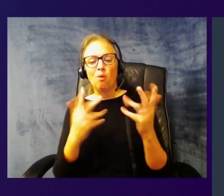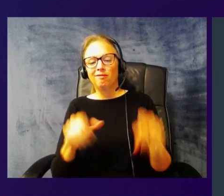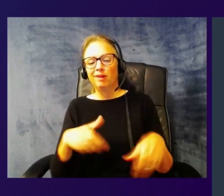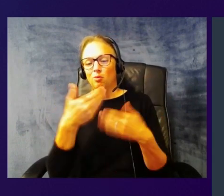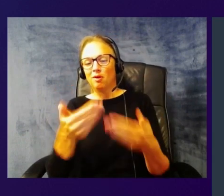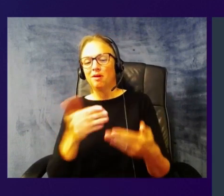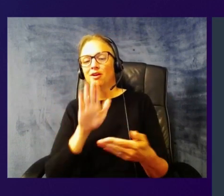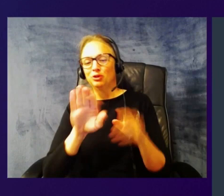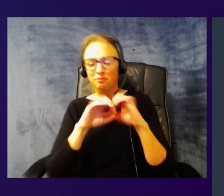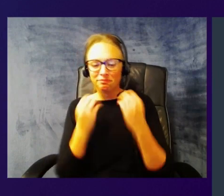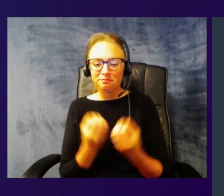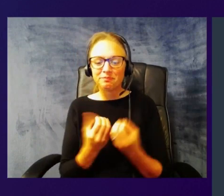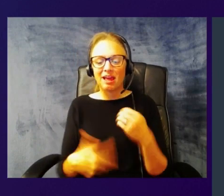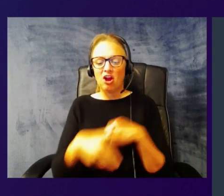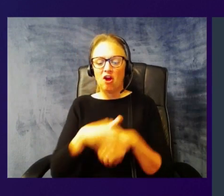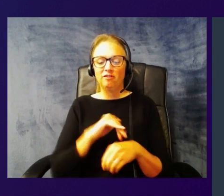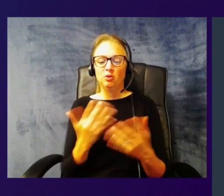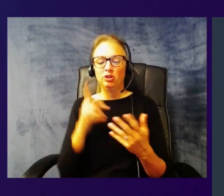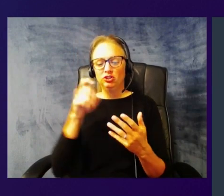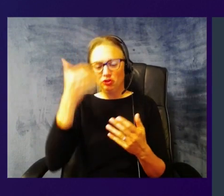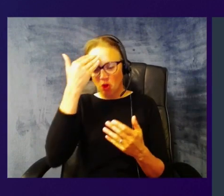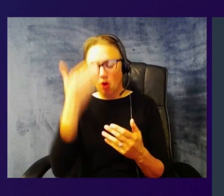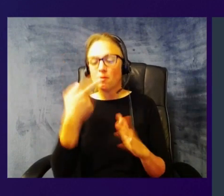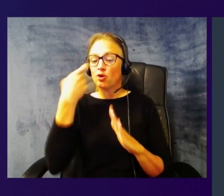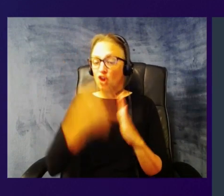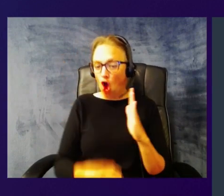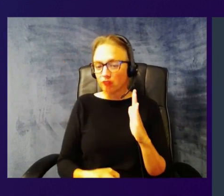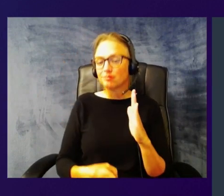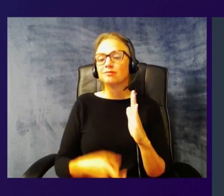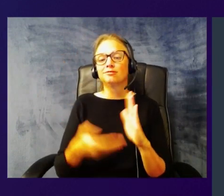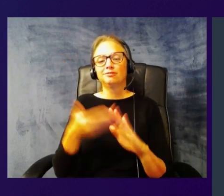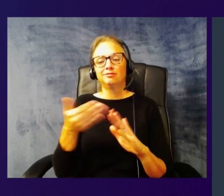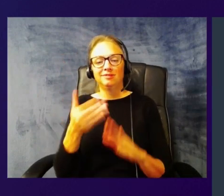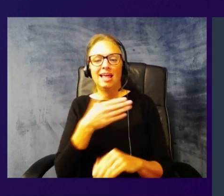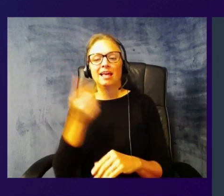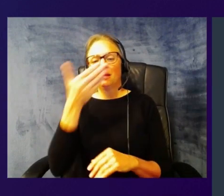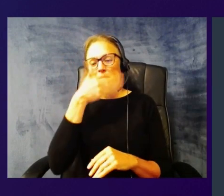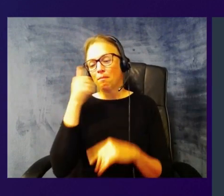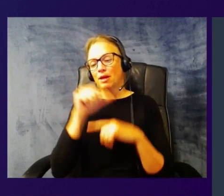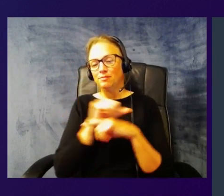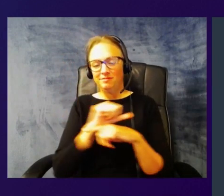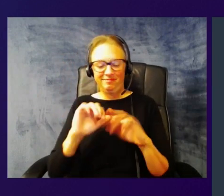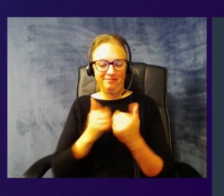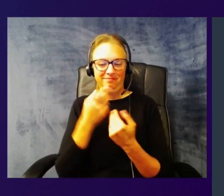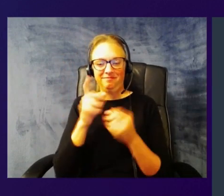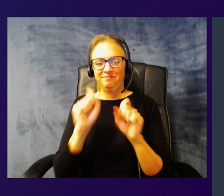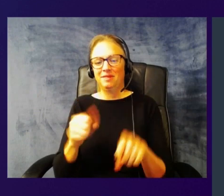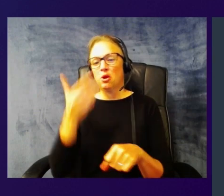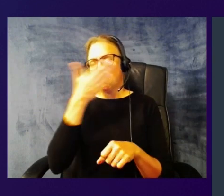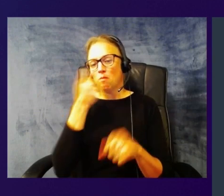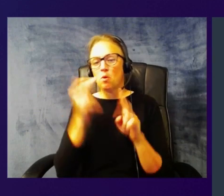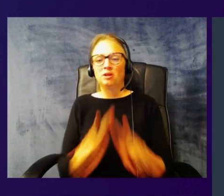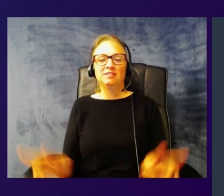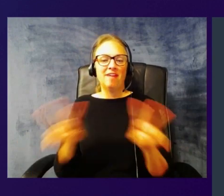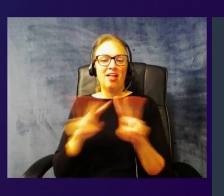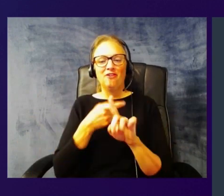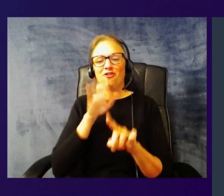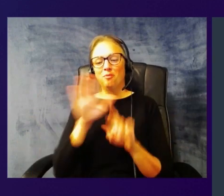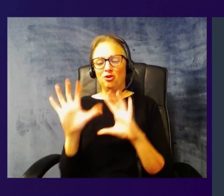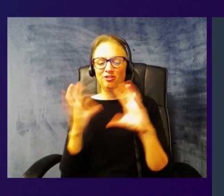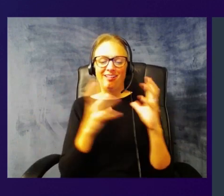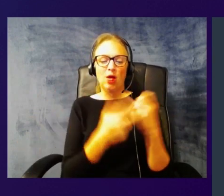It covers what you should know about storage cost optimization, and it provides best practices on how you can get the most value from your cloud storage